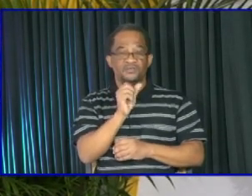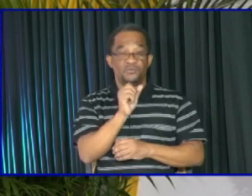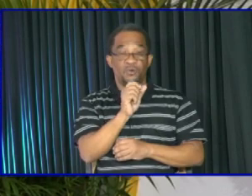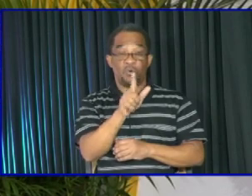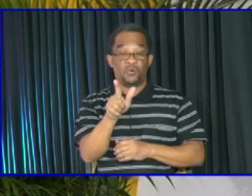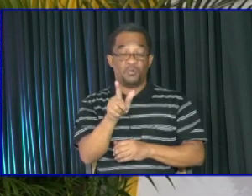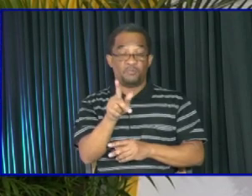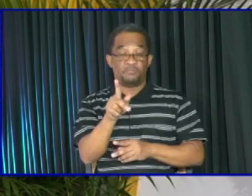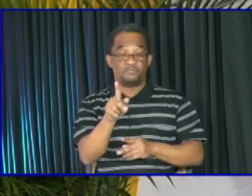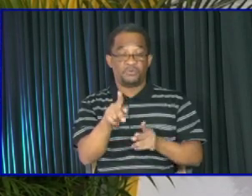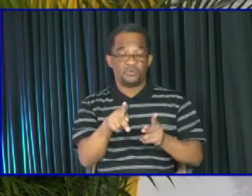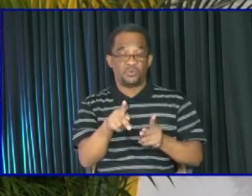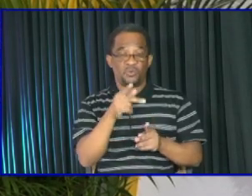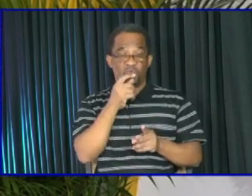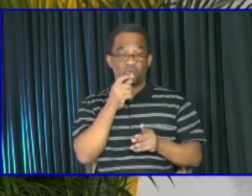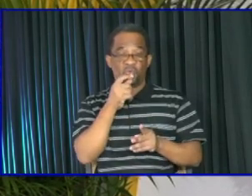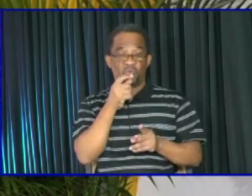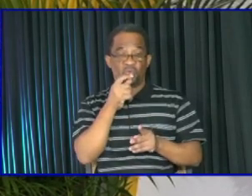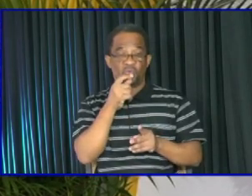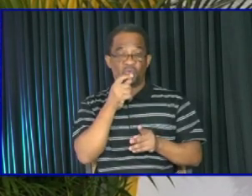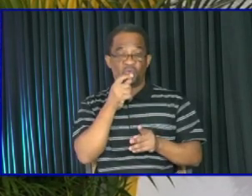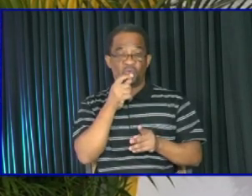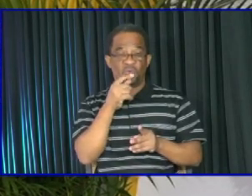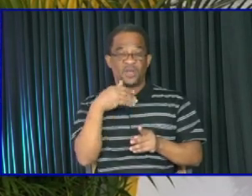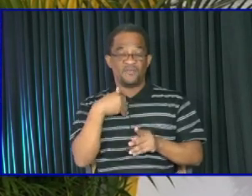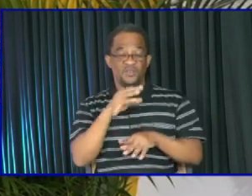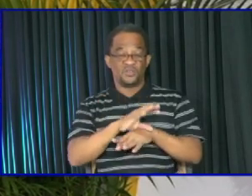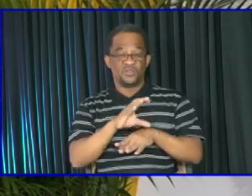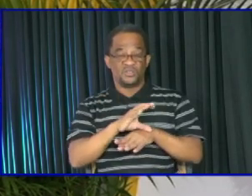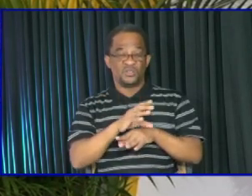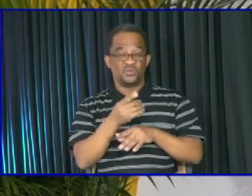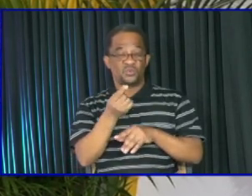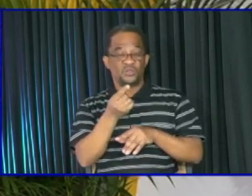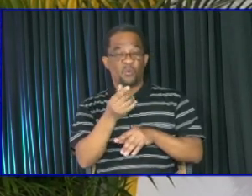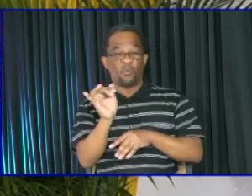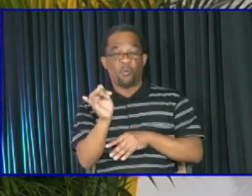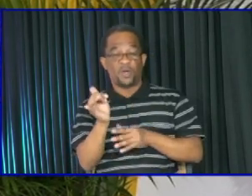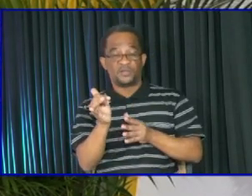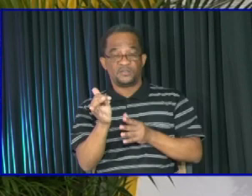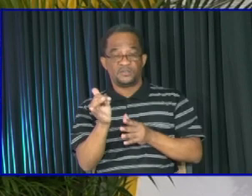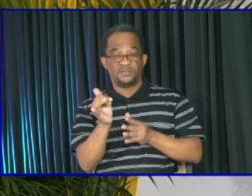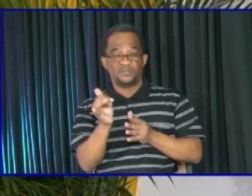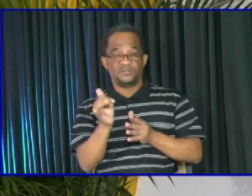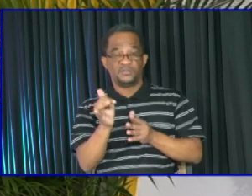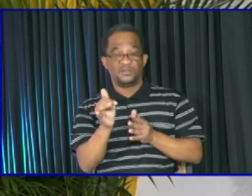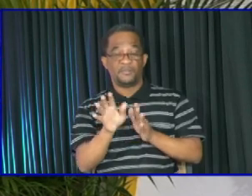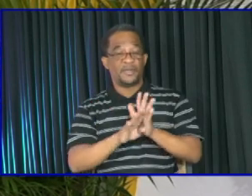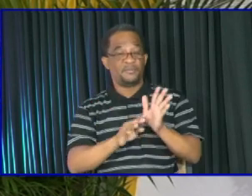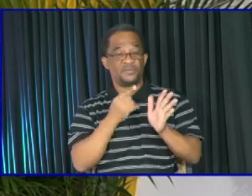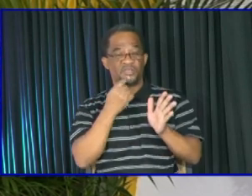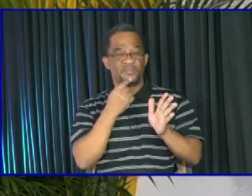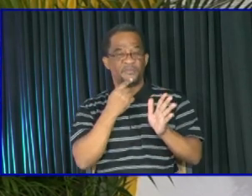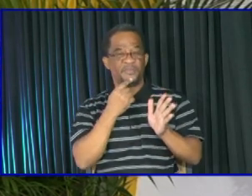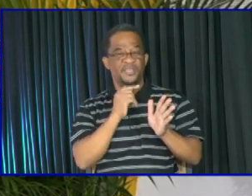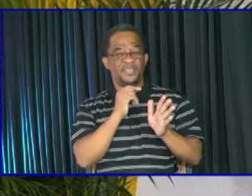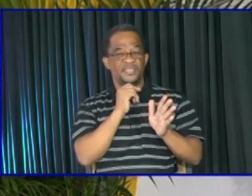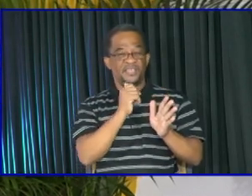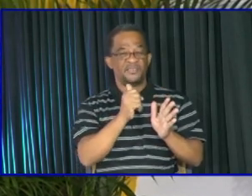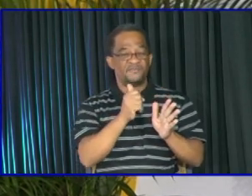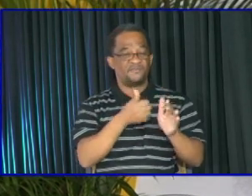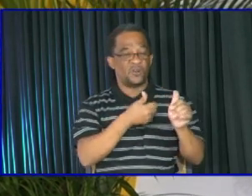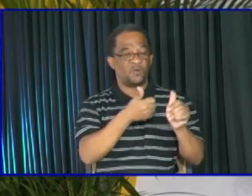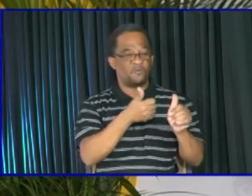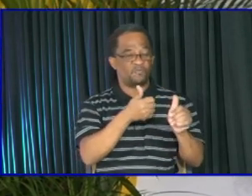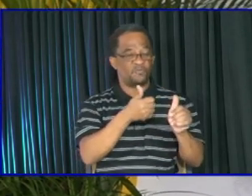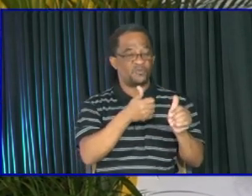who leads in church is leading according to the word of God. So you should strive to follow not so much church